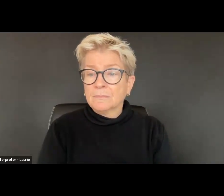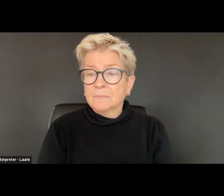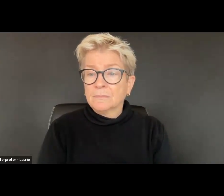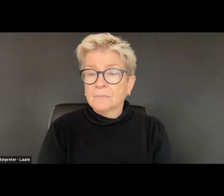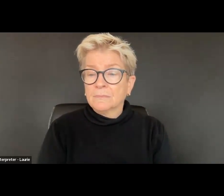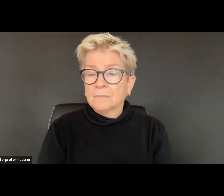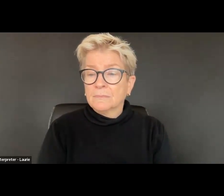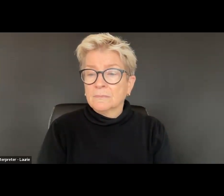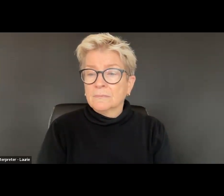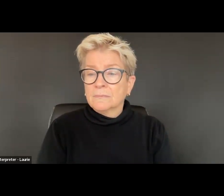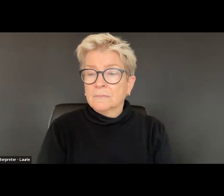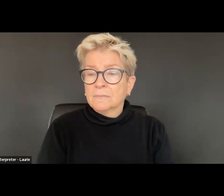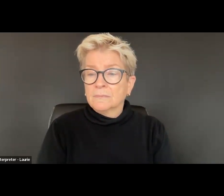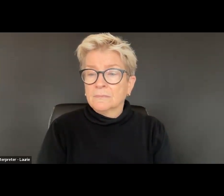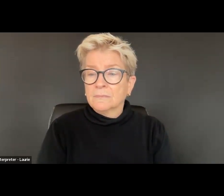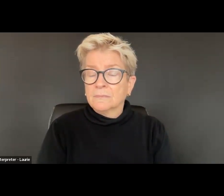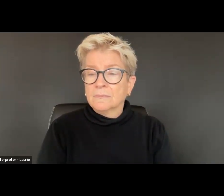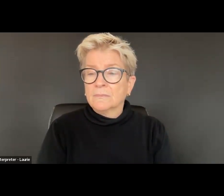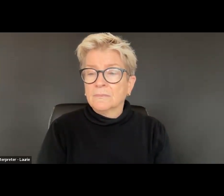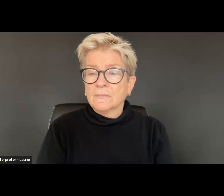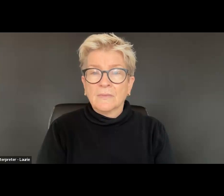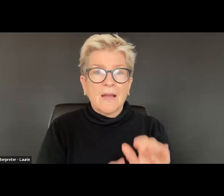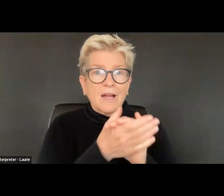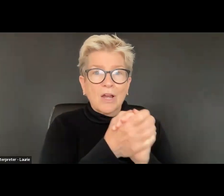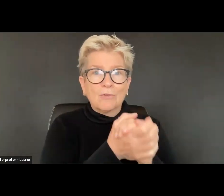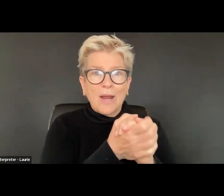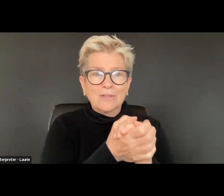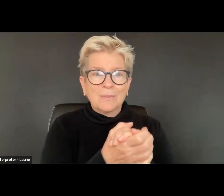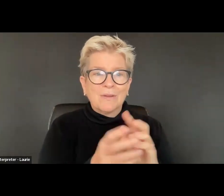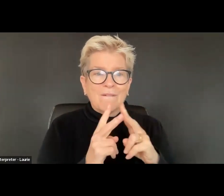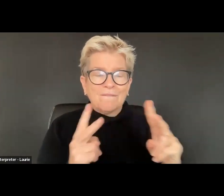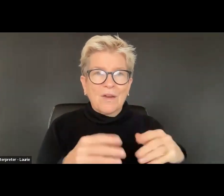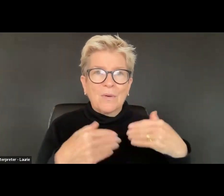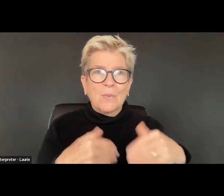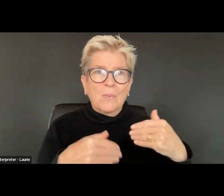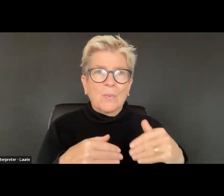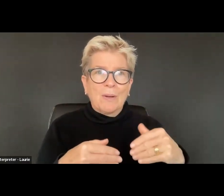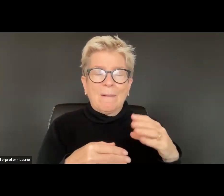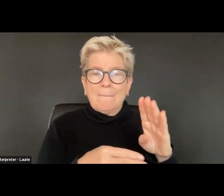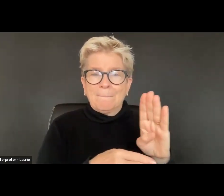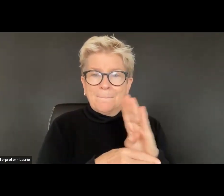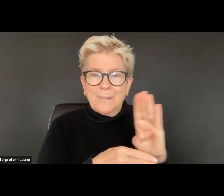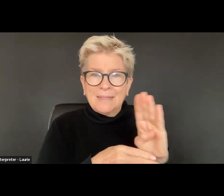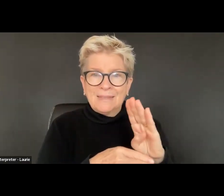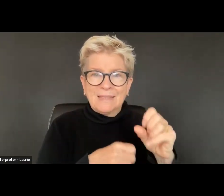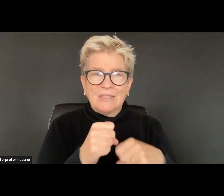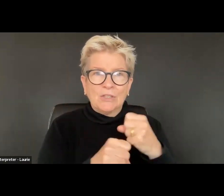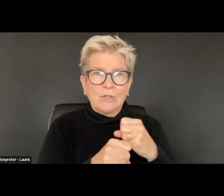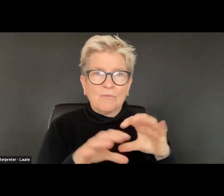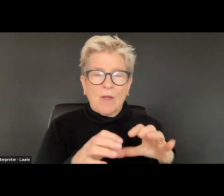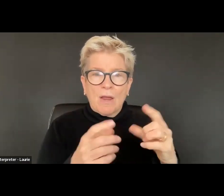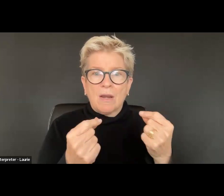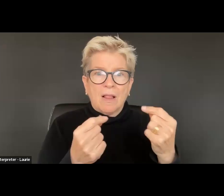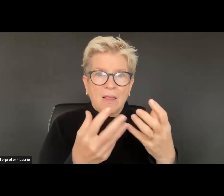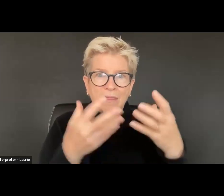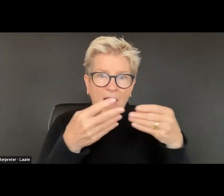All right. Well, congratulations. It's been a very productive, very busy year for this committee. I just want